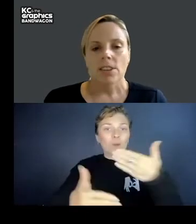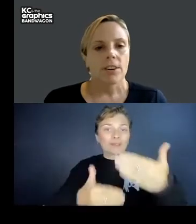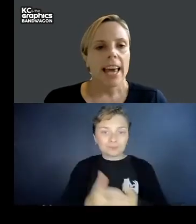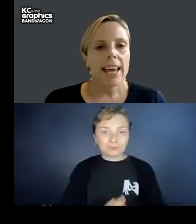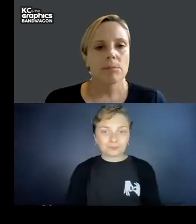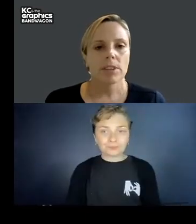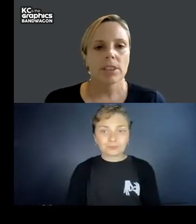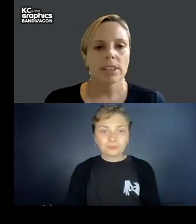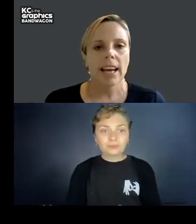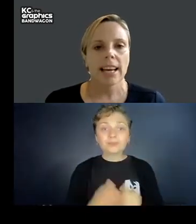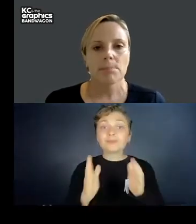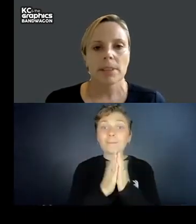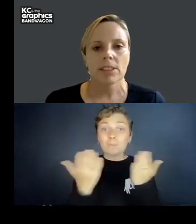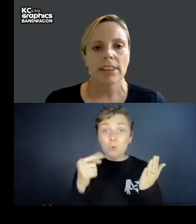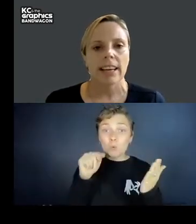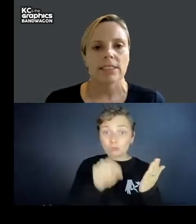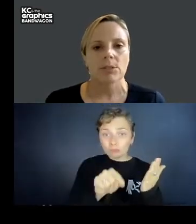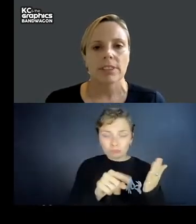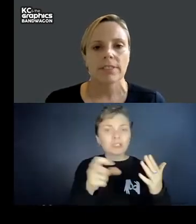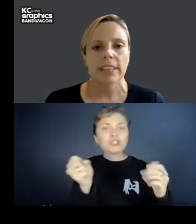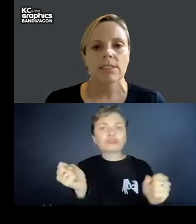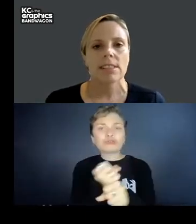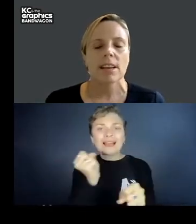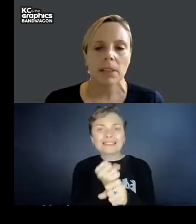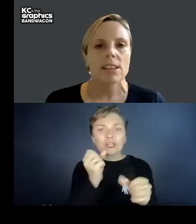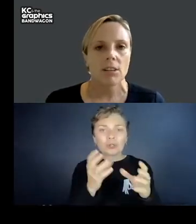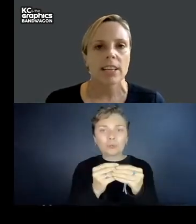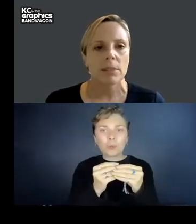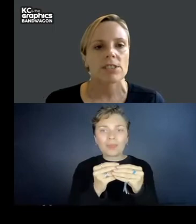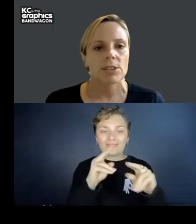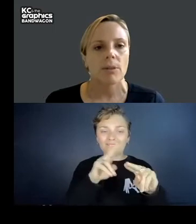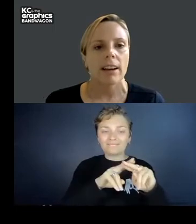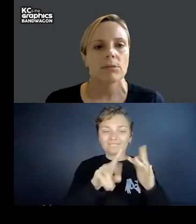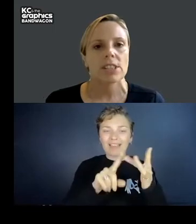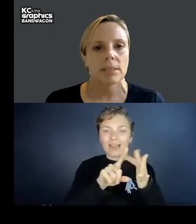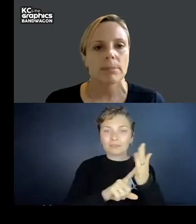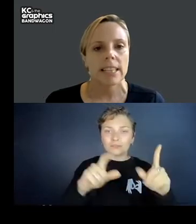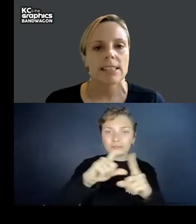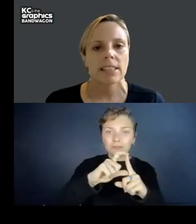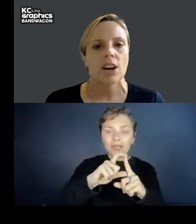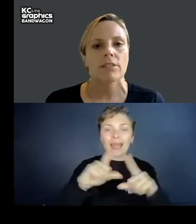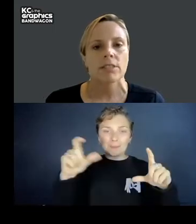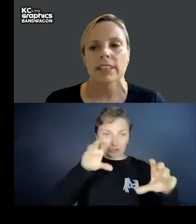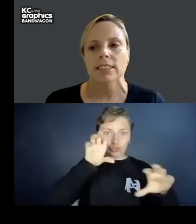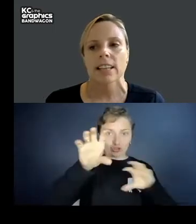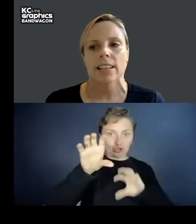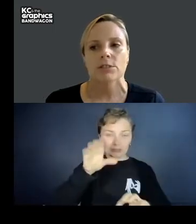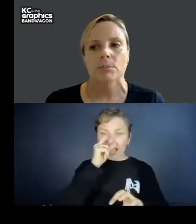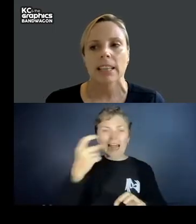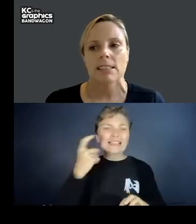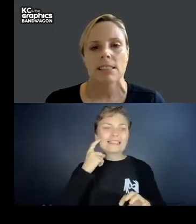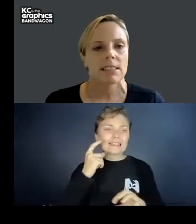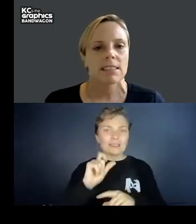So the handbook has been created with fields and placeholder images throughout, which can be easily overwritten